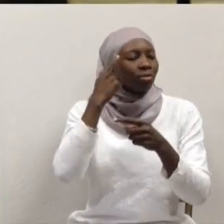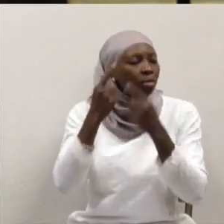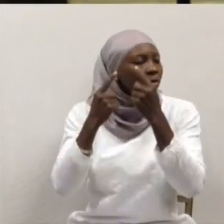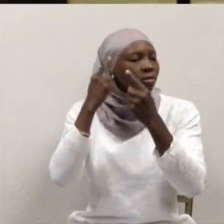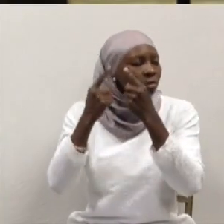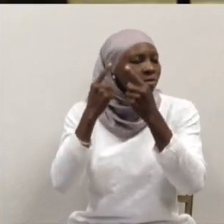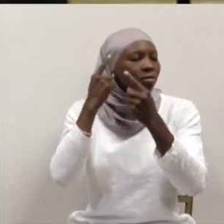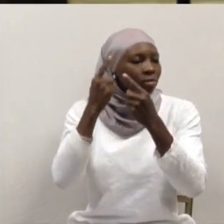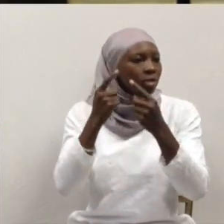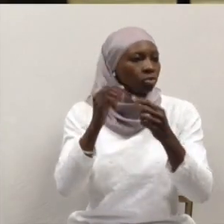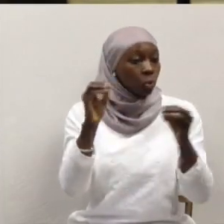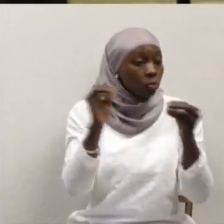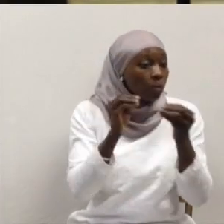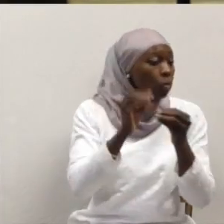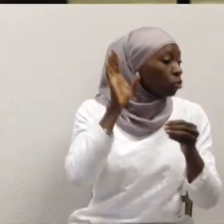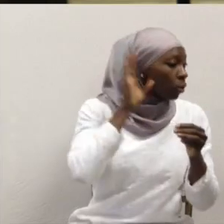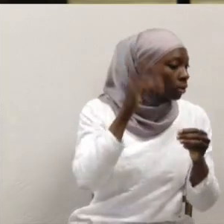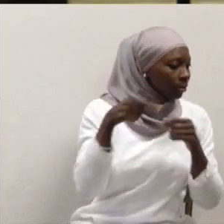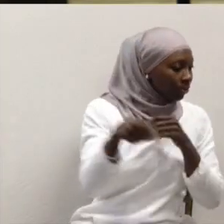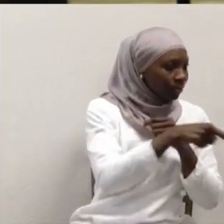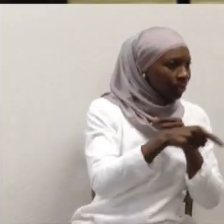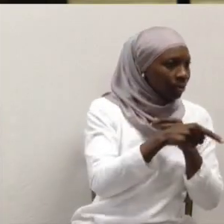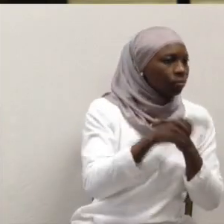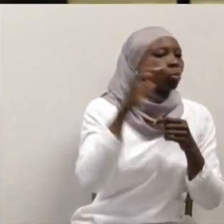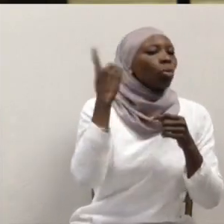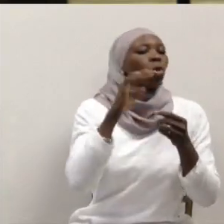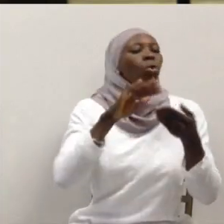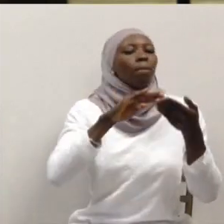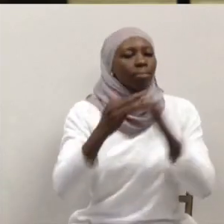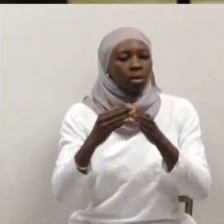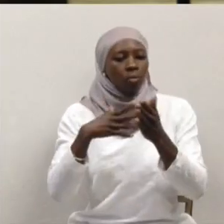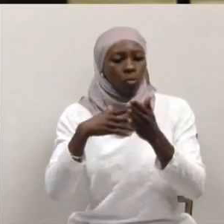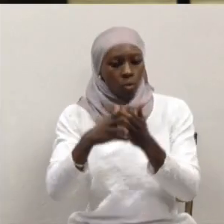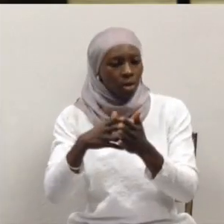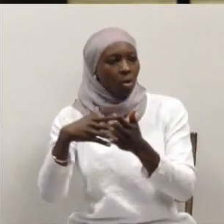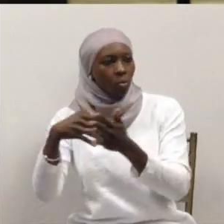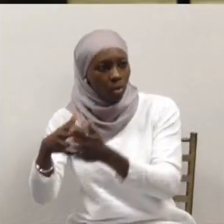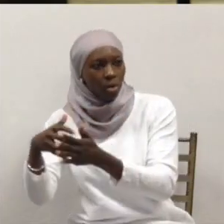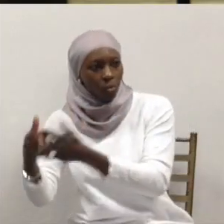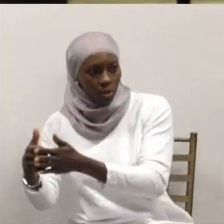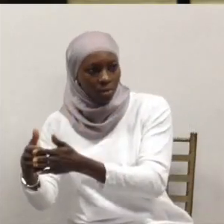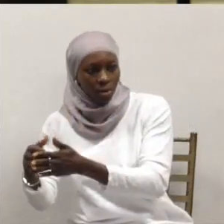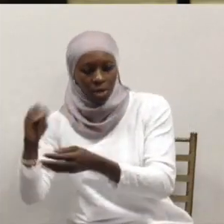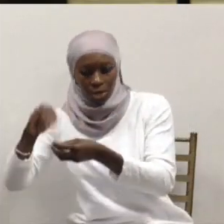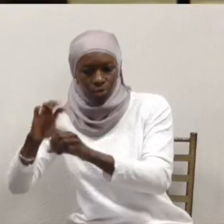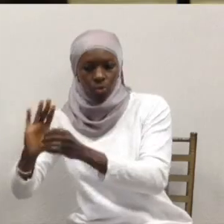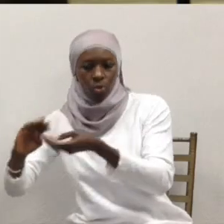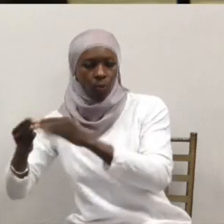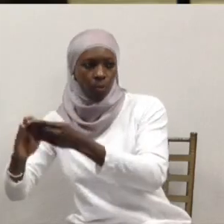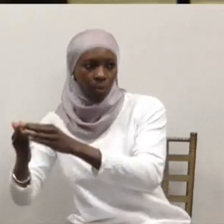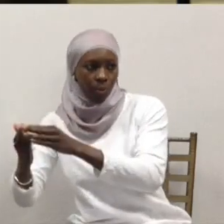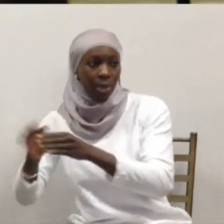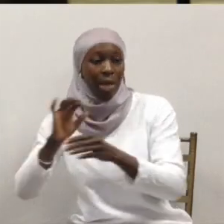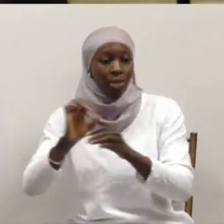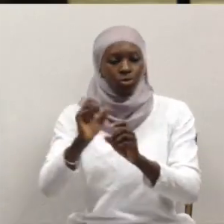So the more you listen to them, the weaker you become. You become the weak link in the community and in